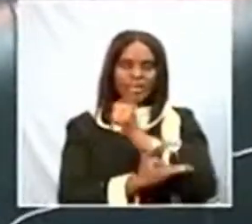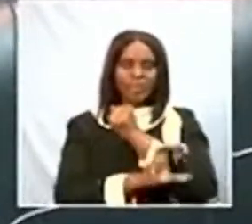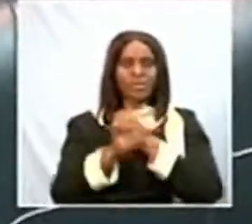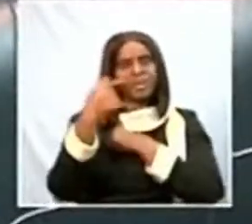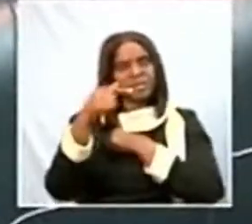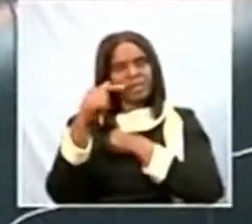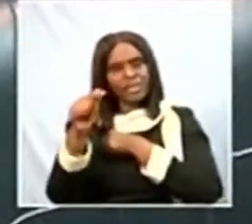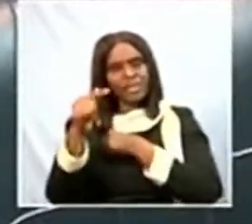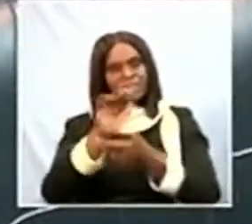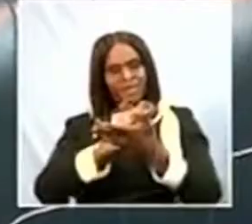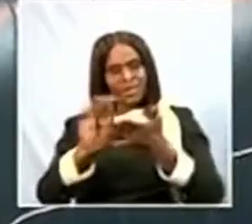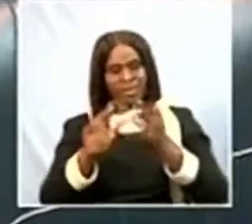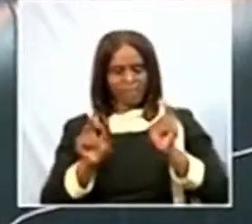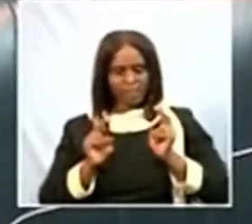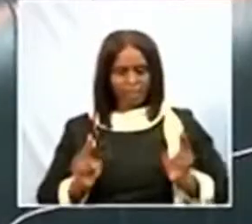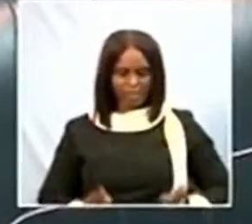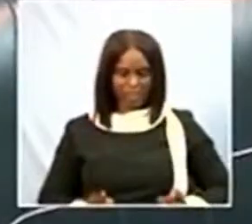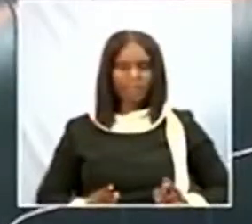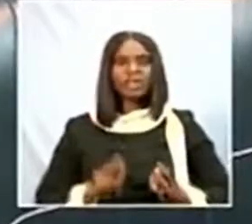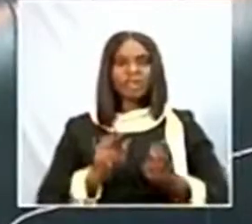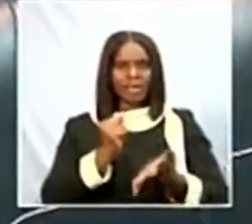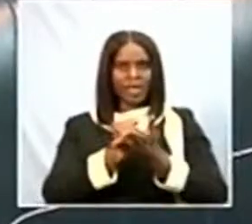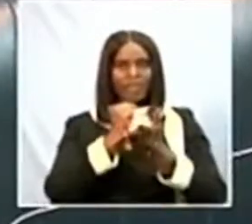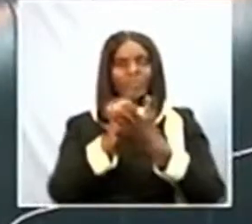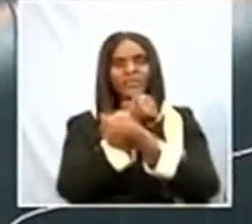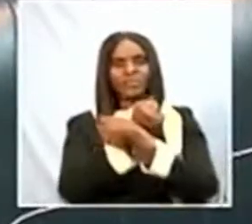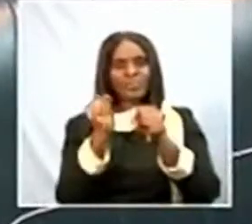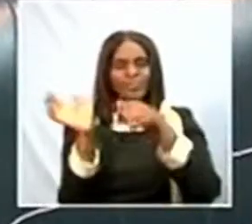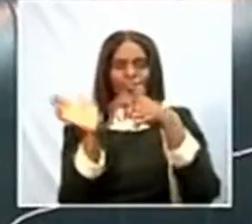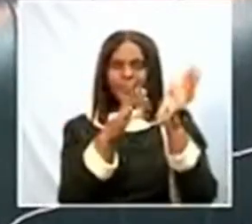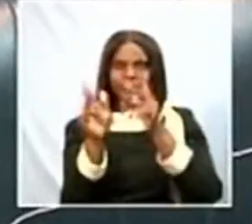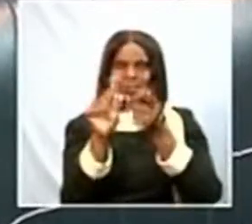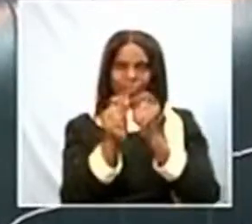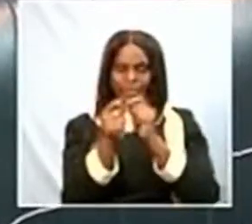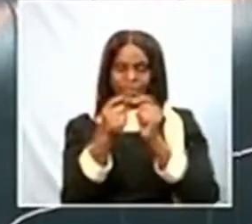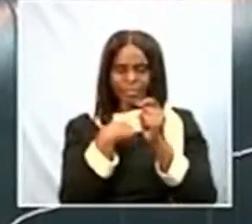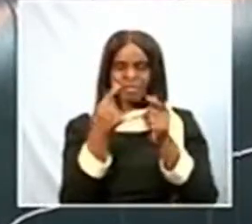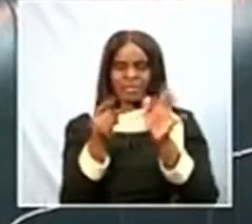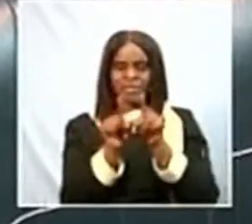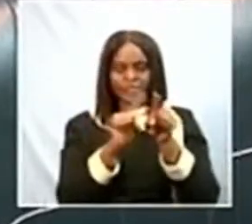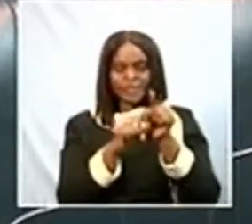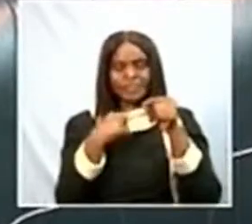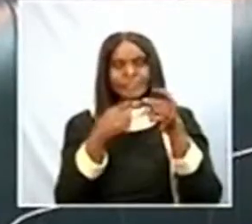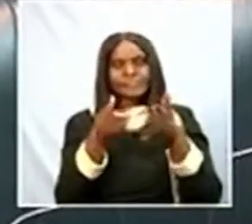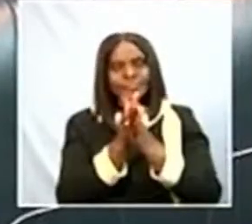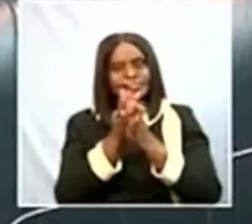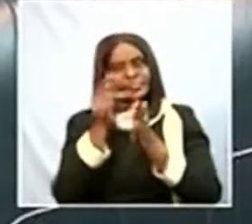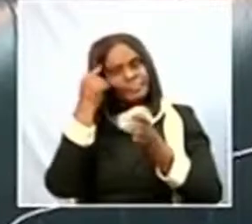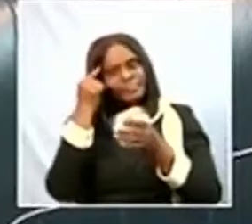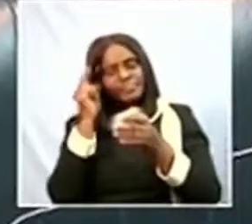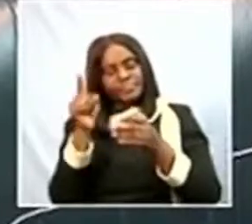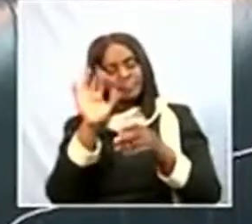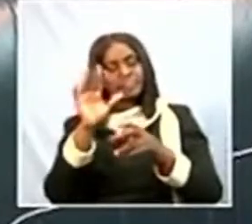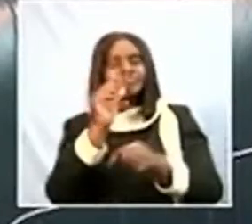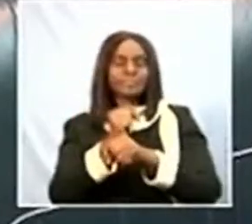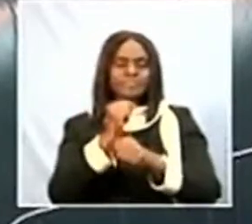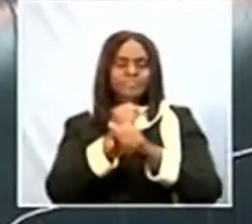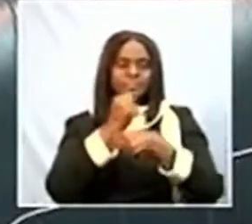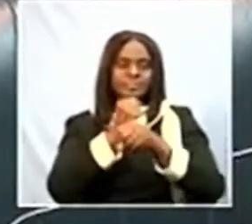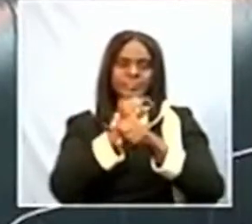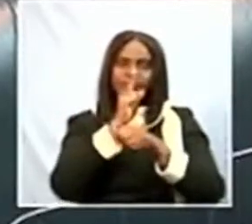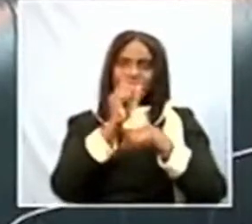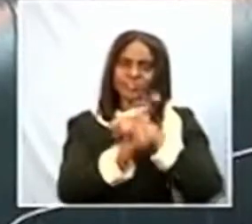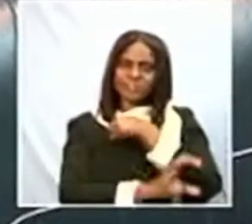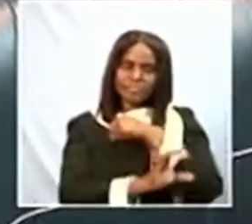clean, and healthy as a measure to fight climate change. Madam Speaker, I would rather urge the general public because the government is doing a lot to make sure that our